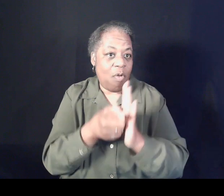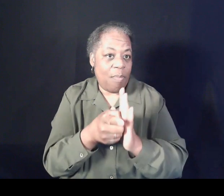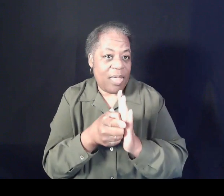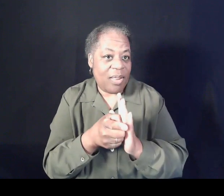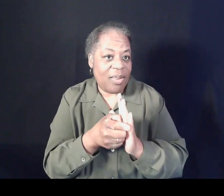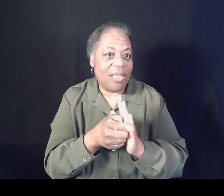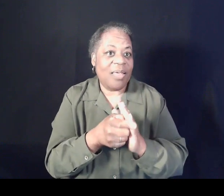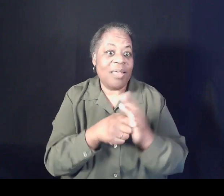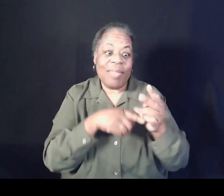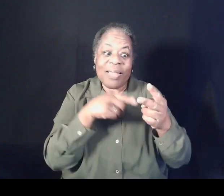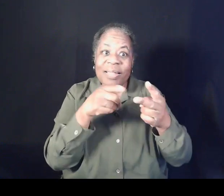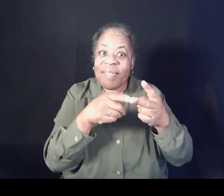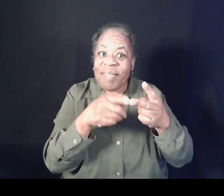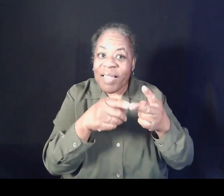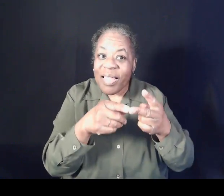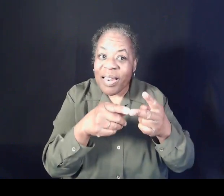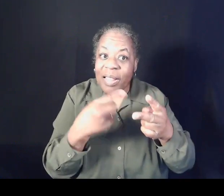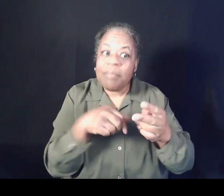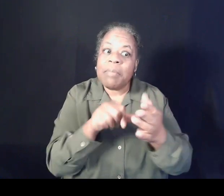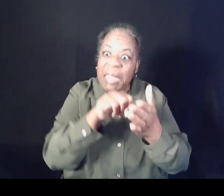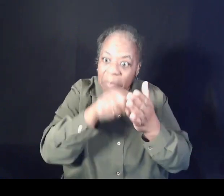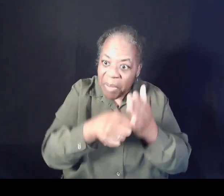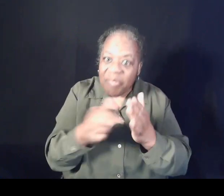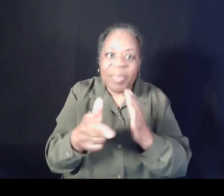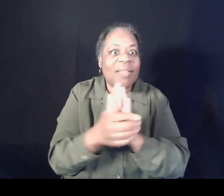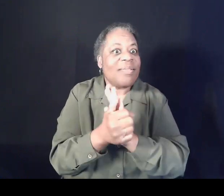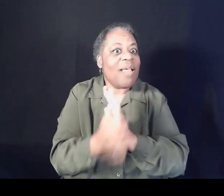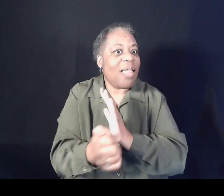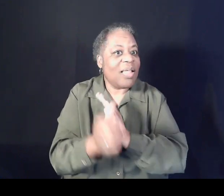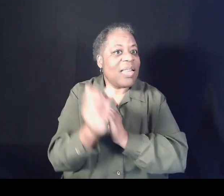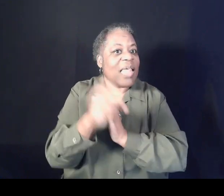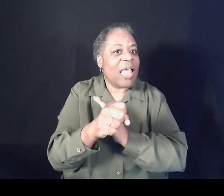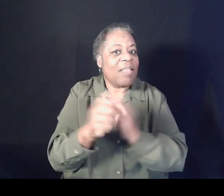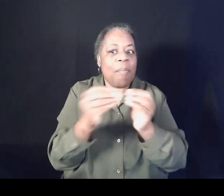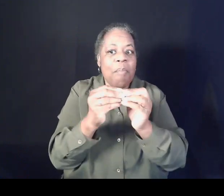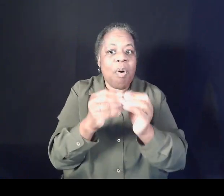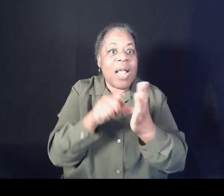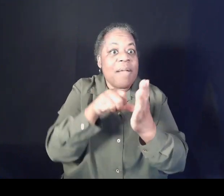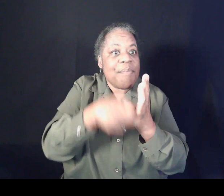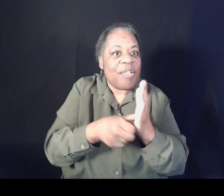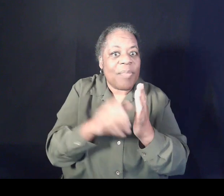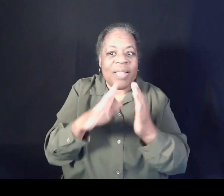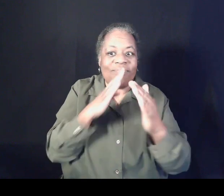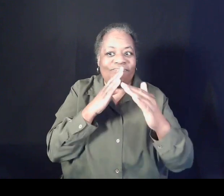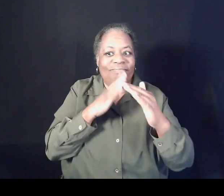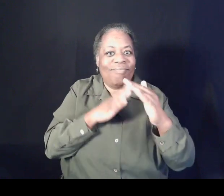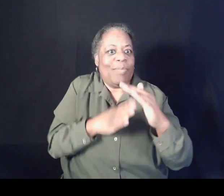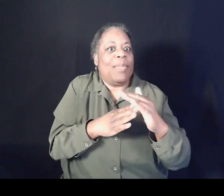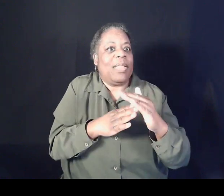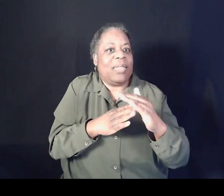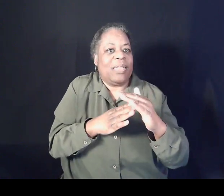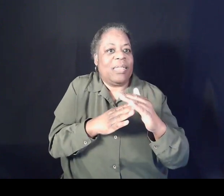second. Though we were impressed by his talent, we were even more impressed by his humility and his self-awareness.